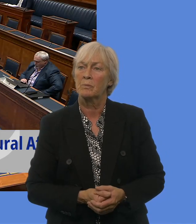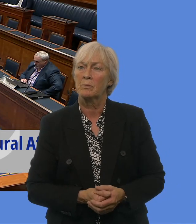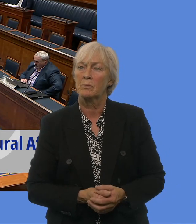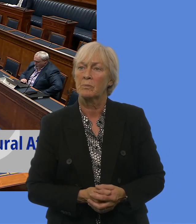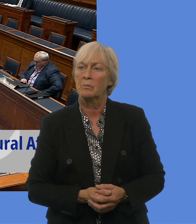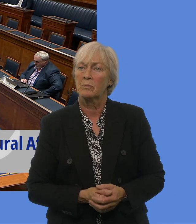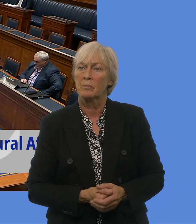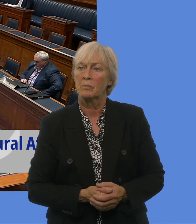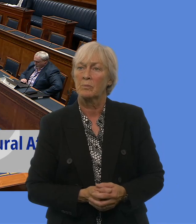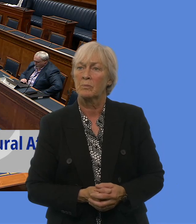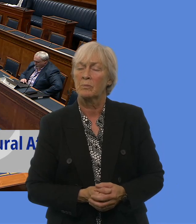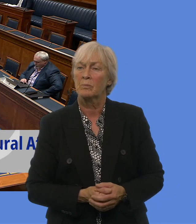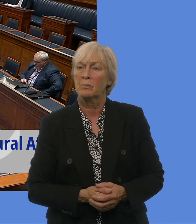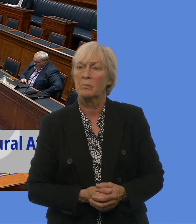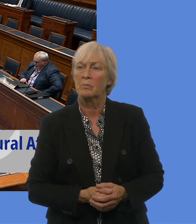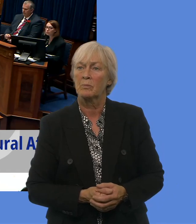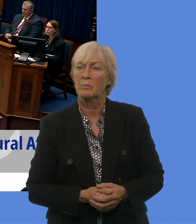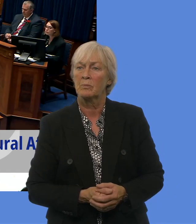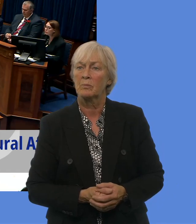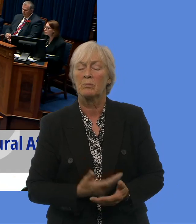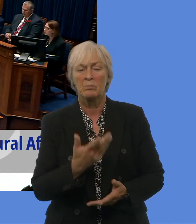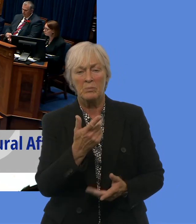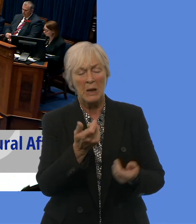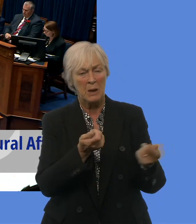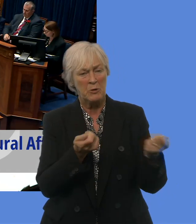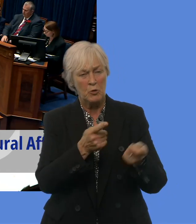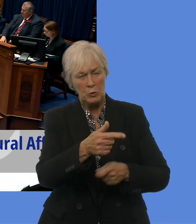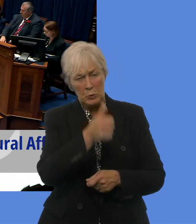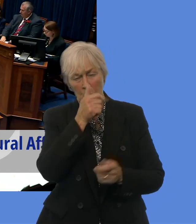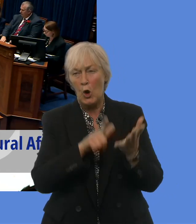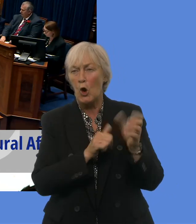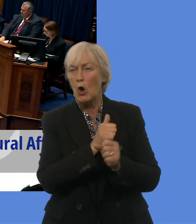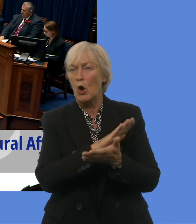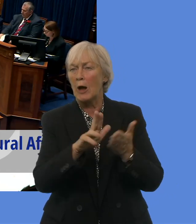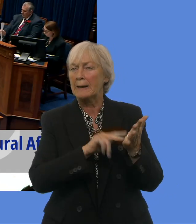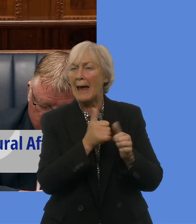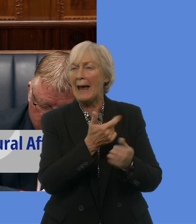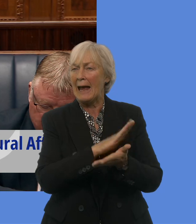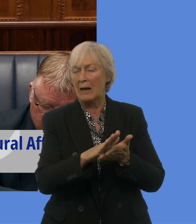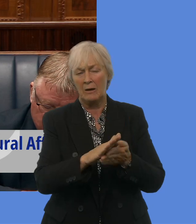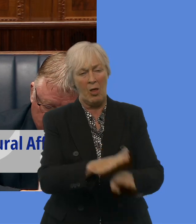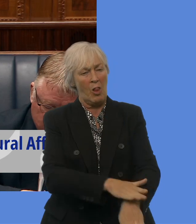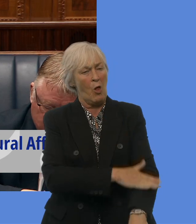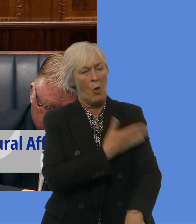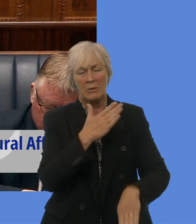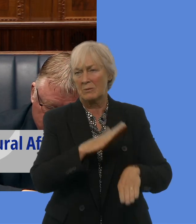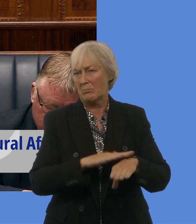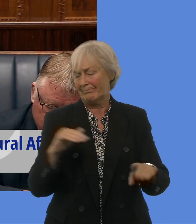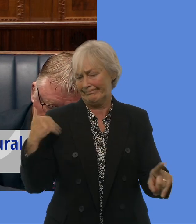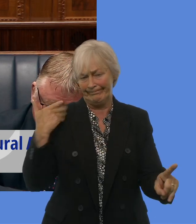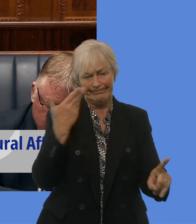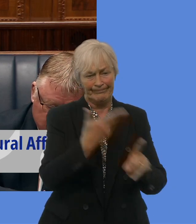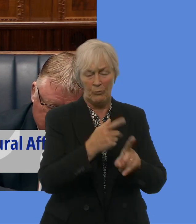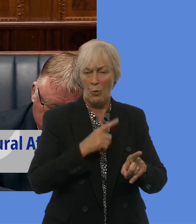Gurmayagat, Concordia. The Minister will know that Lough Neagh for a long time has been a vital amenity area for